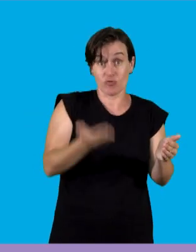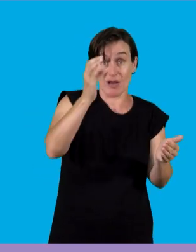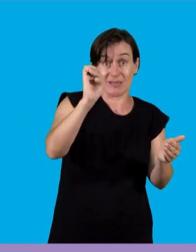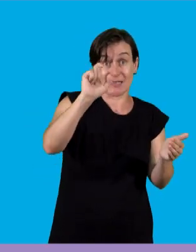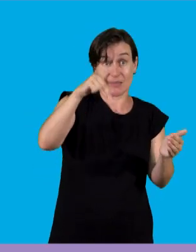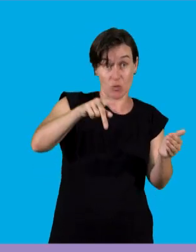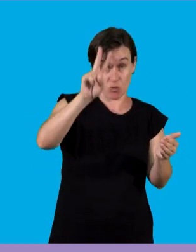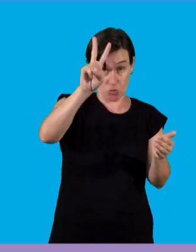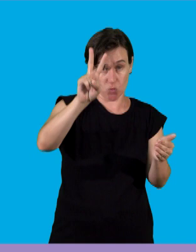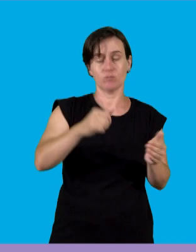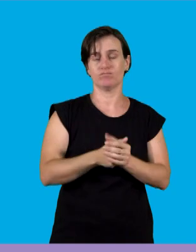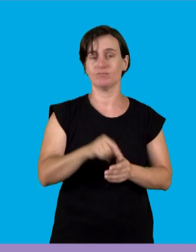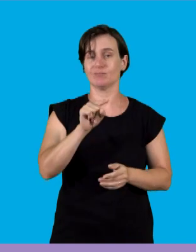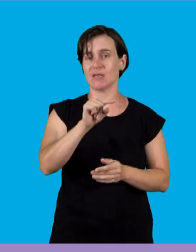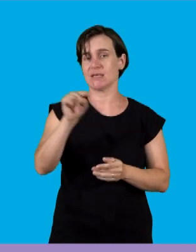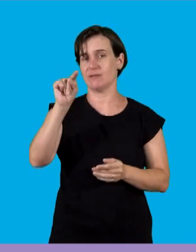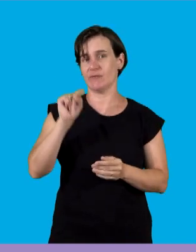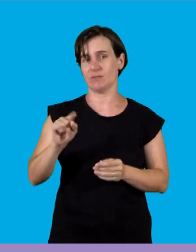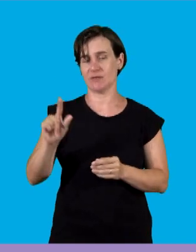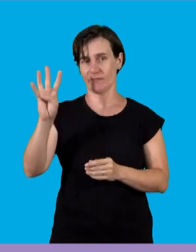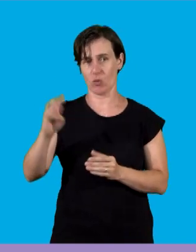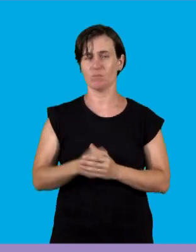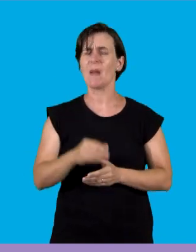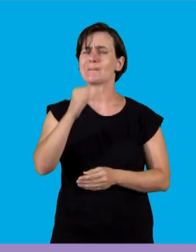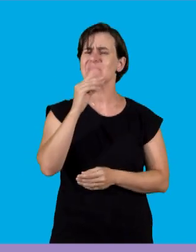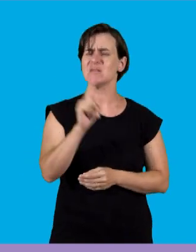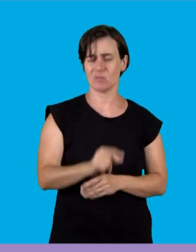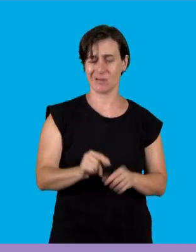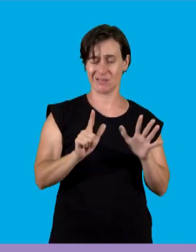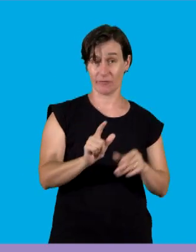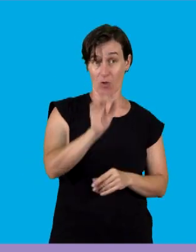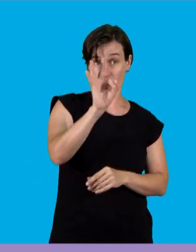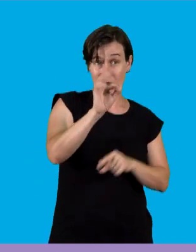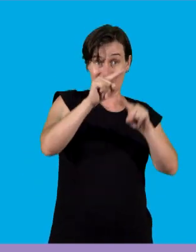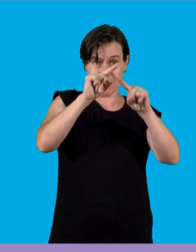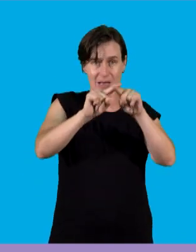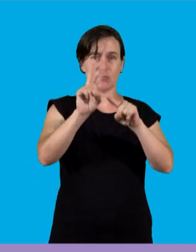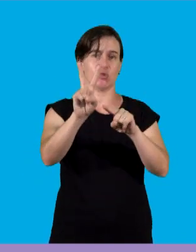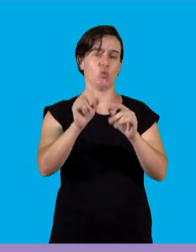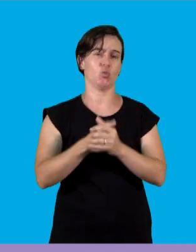7. And we know we are going to multiply these two exponents.